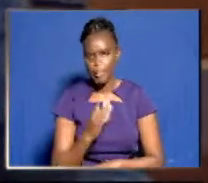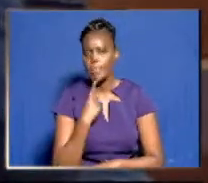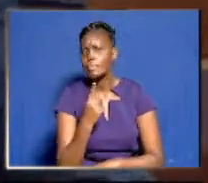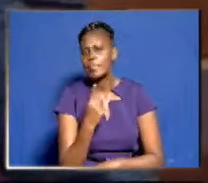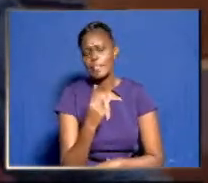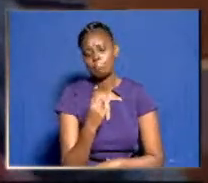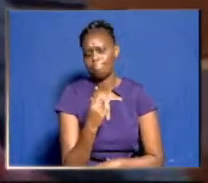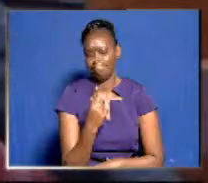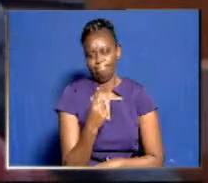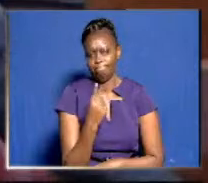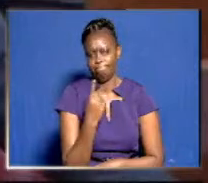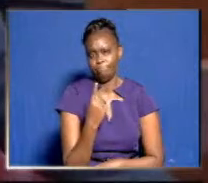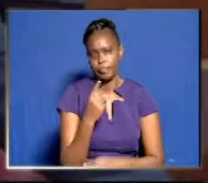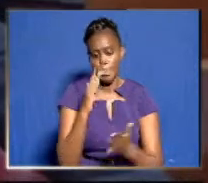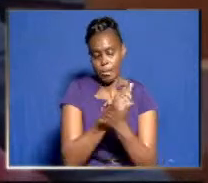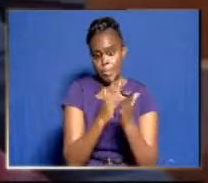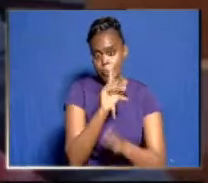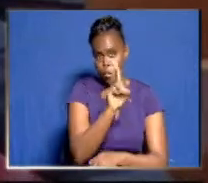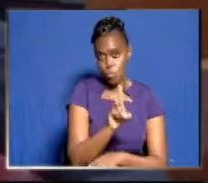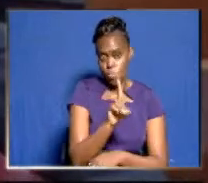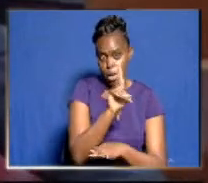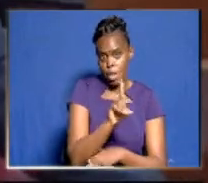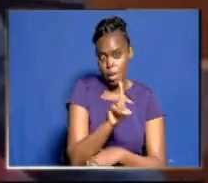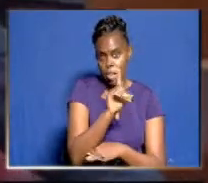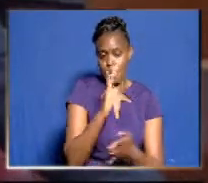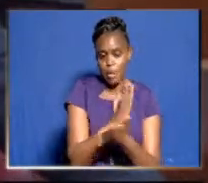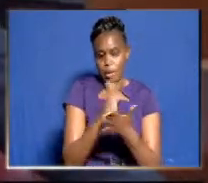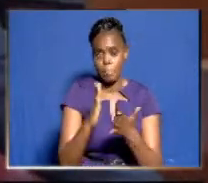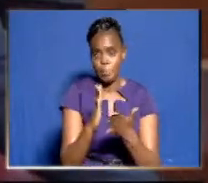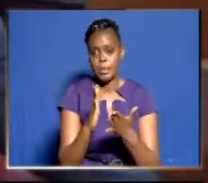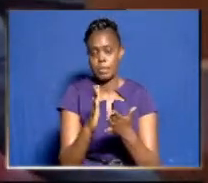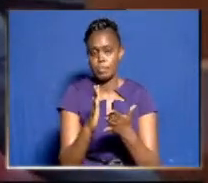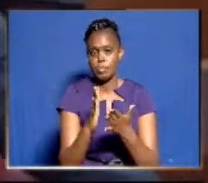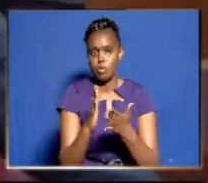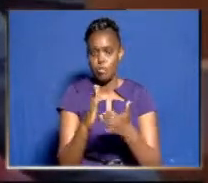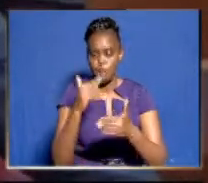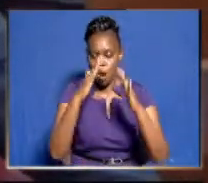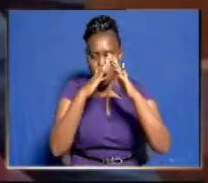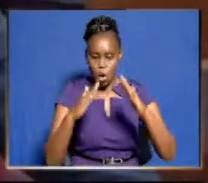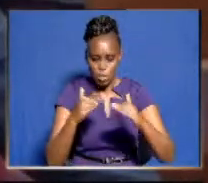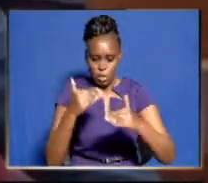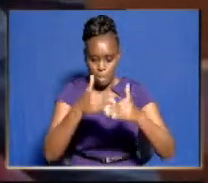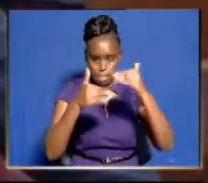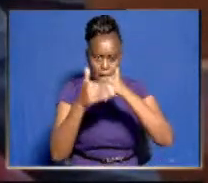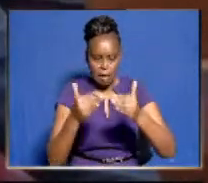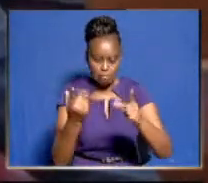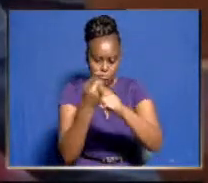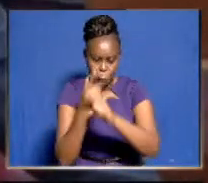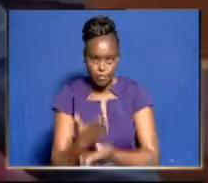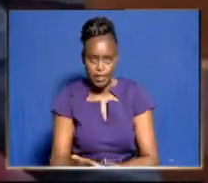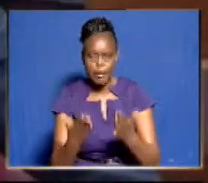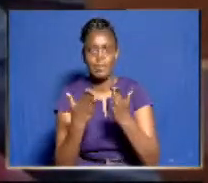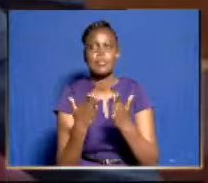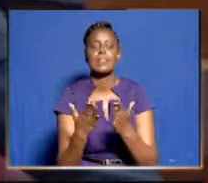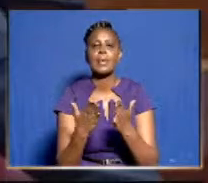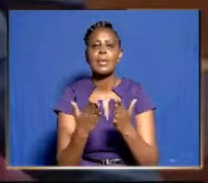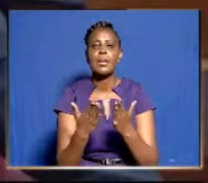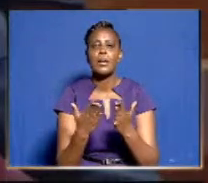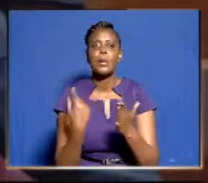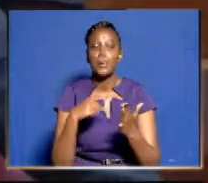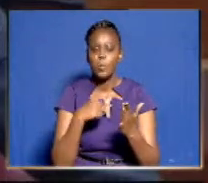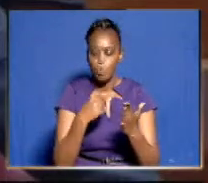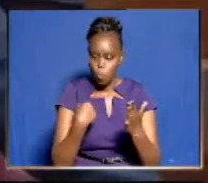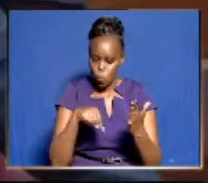single one of the departments, the Department of Infrastructure, Honorable Speaker, where we